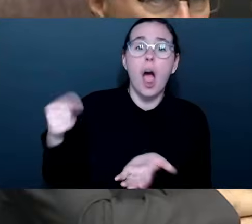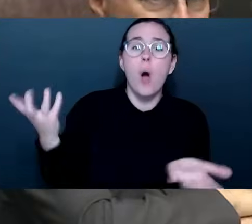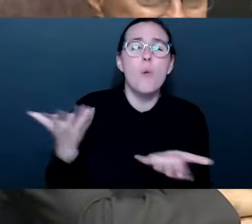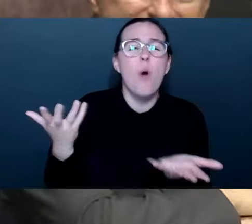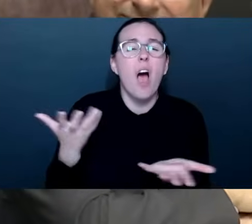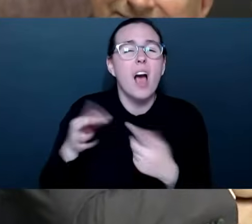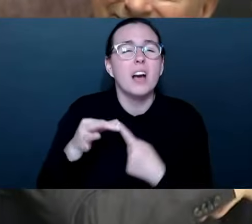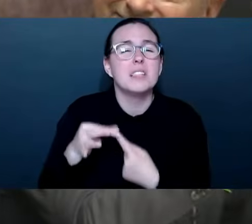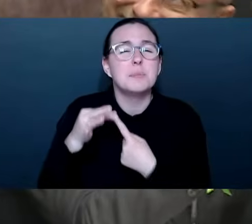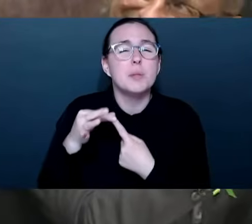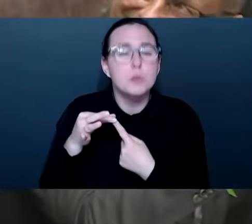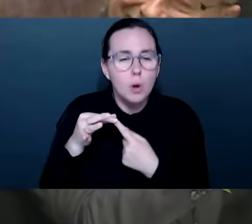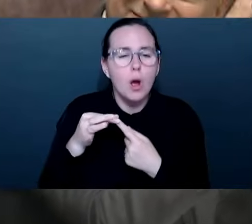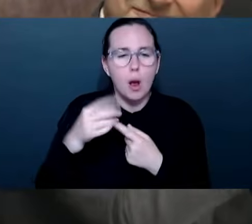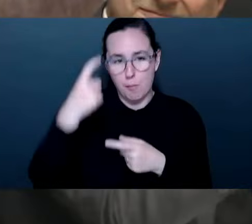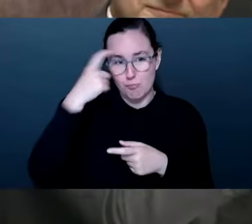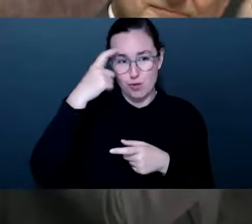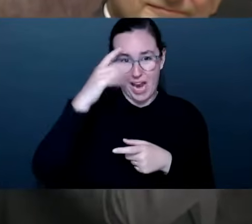Let's welcome them to the house.